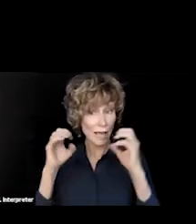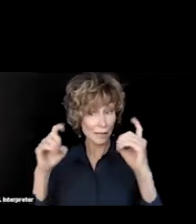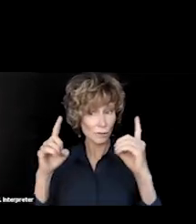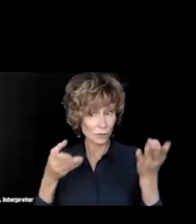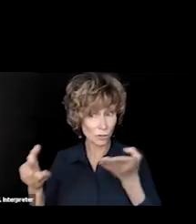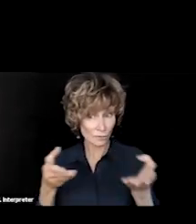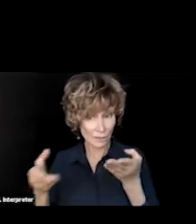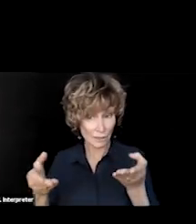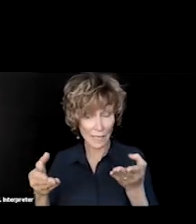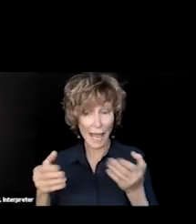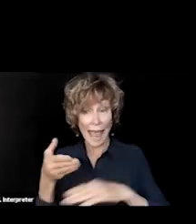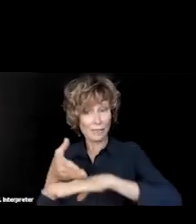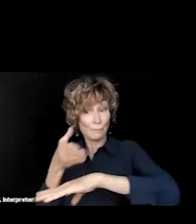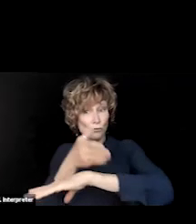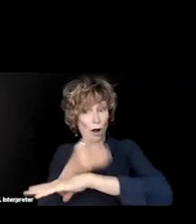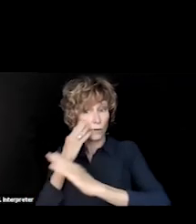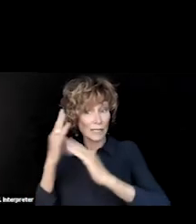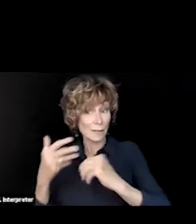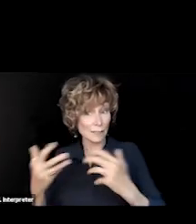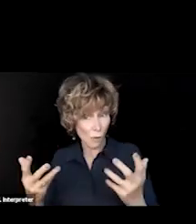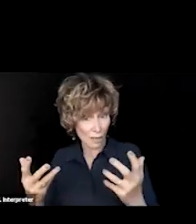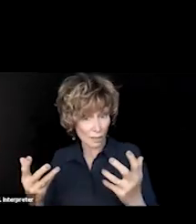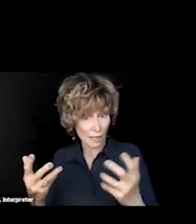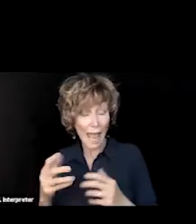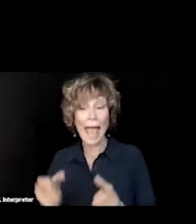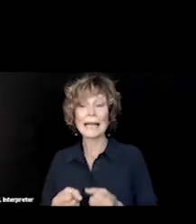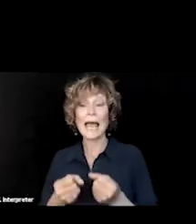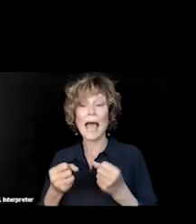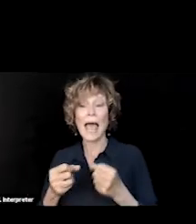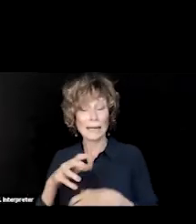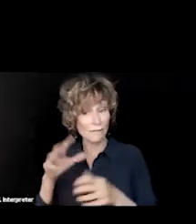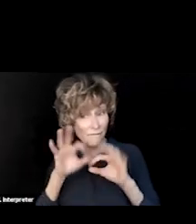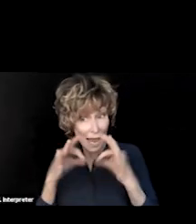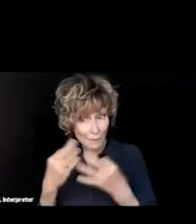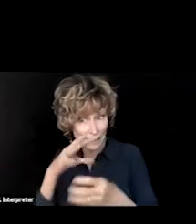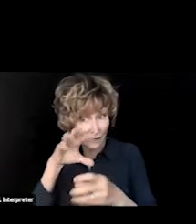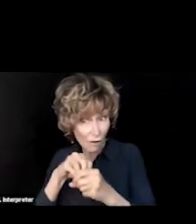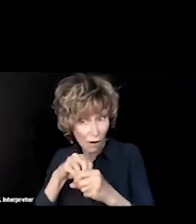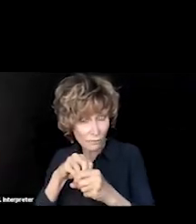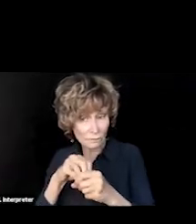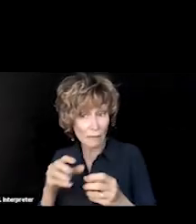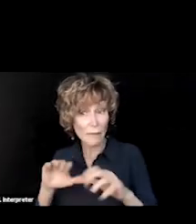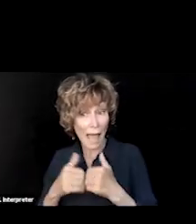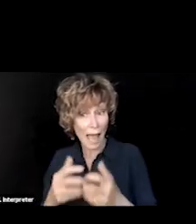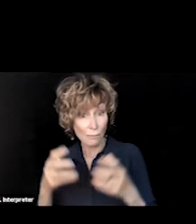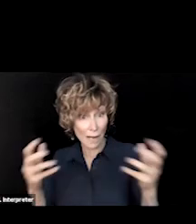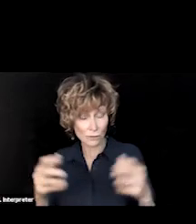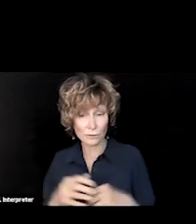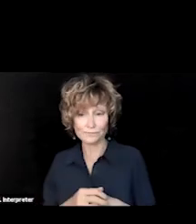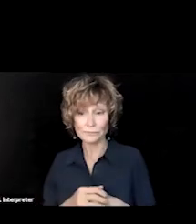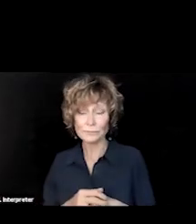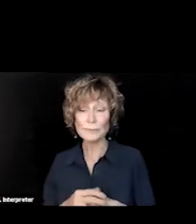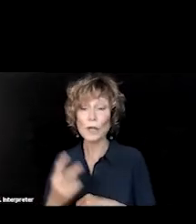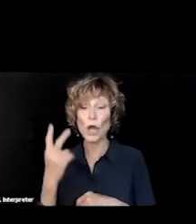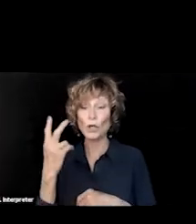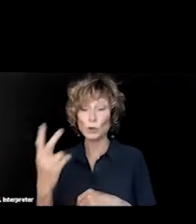and how much progress should we expect, and how much should families be involved? Well, there are 2 findings that are